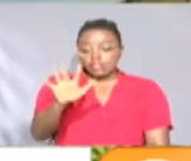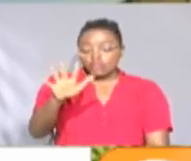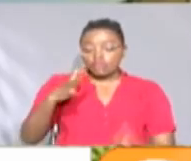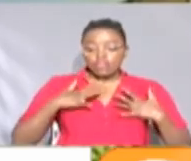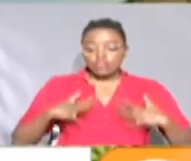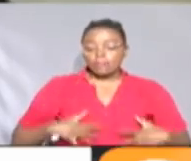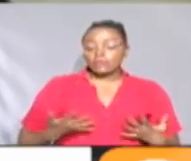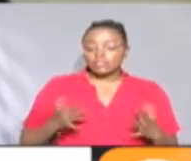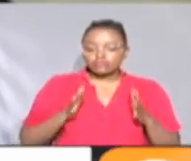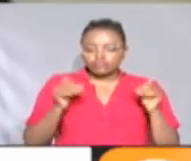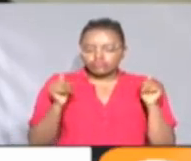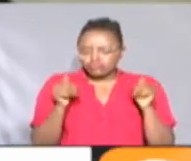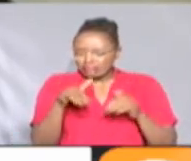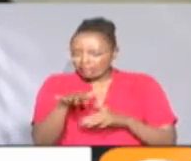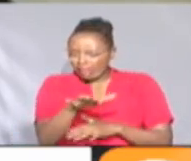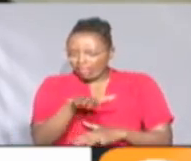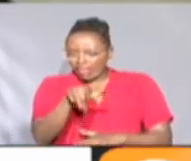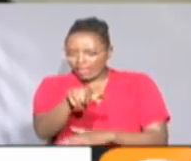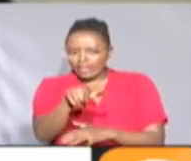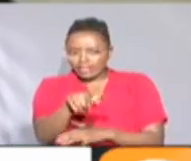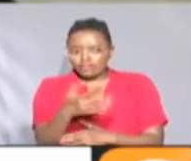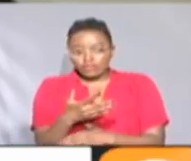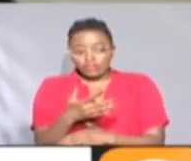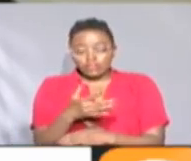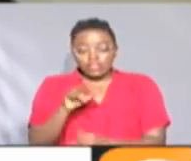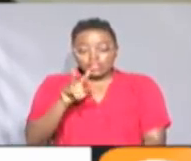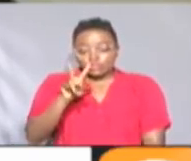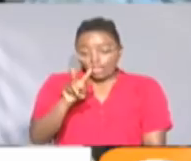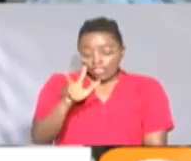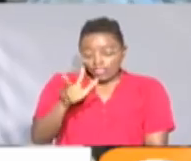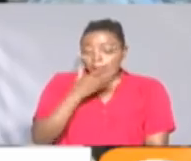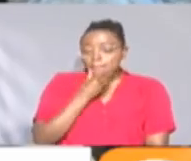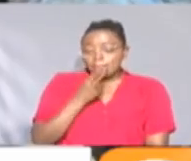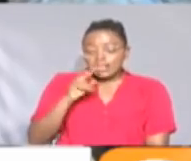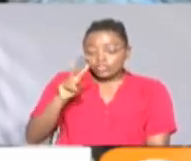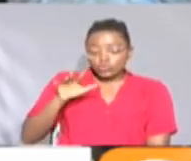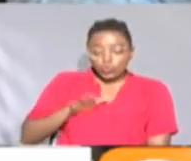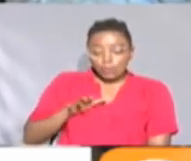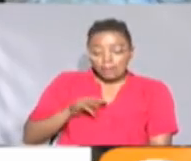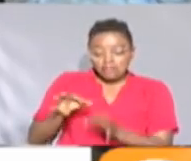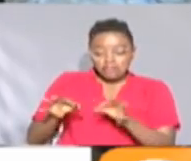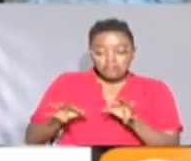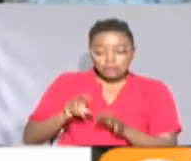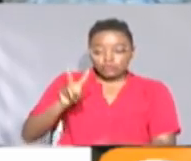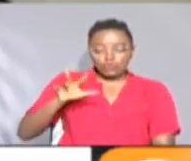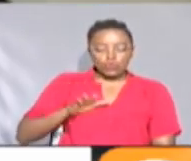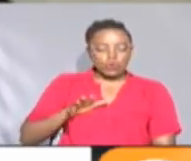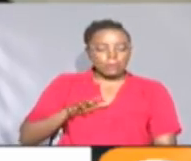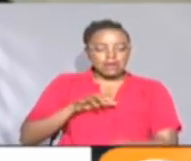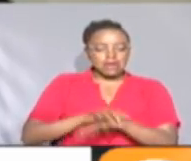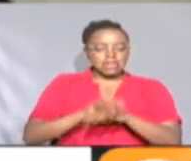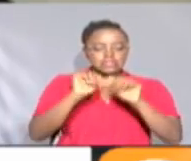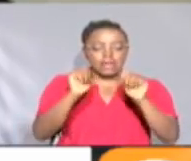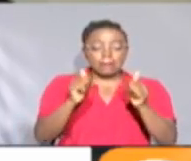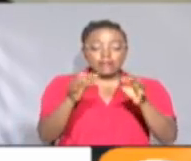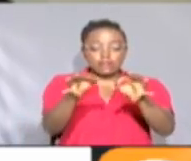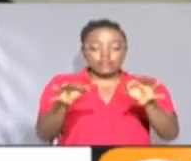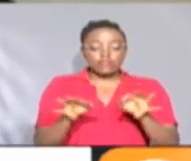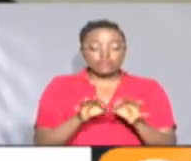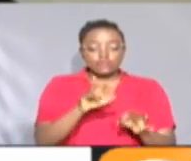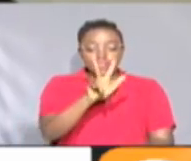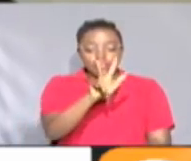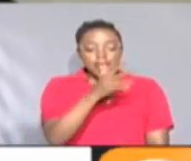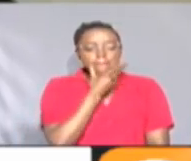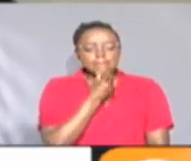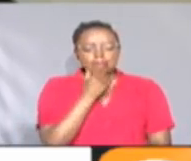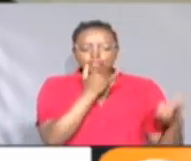lay at the scene of the accident, three men and two women. Families of the two women are yet to be established, families of the three men